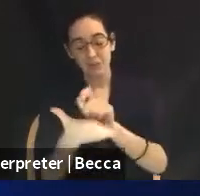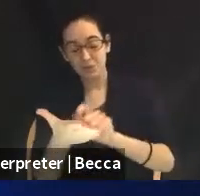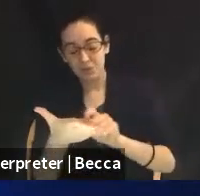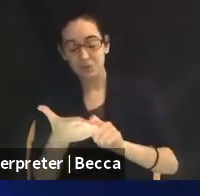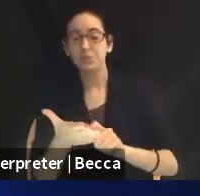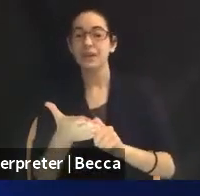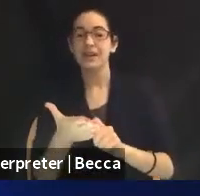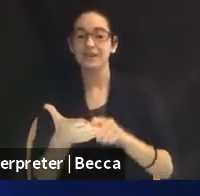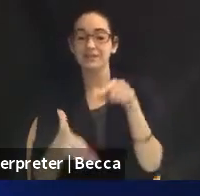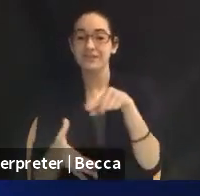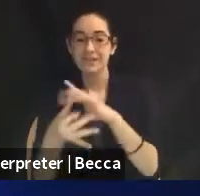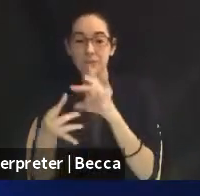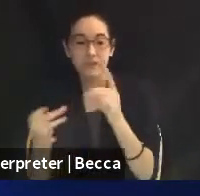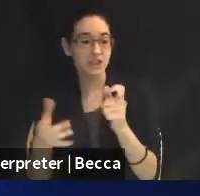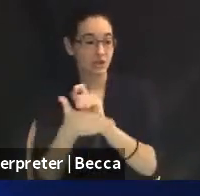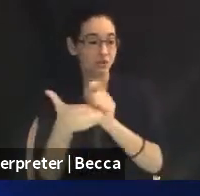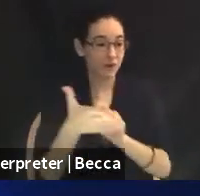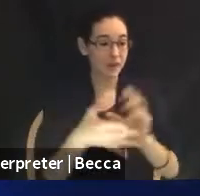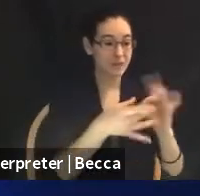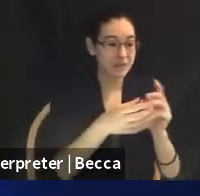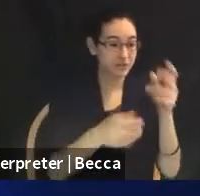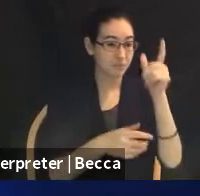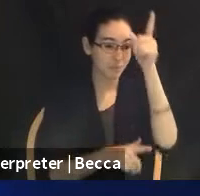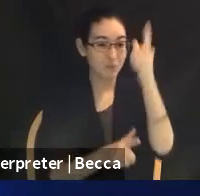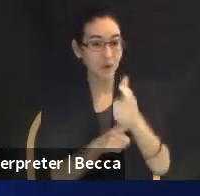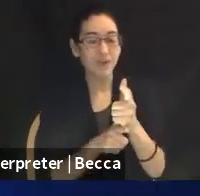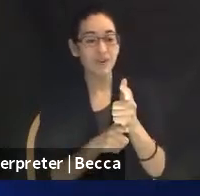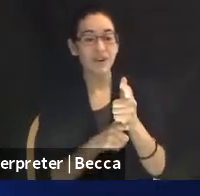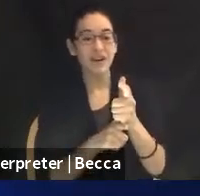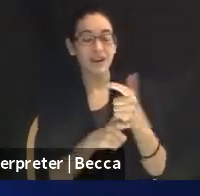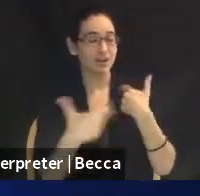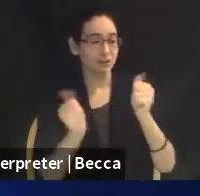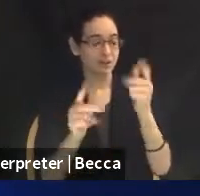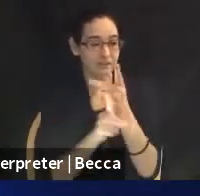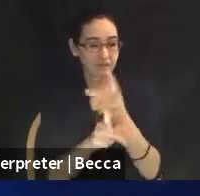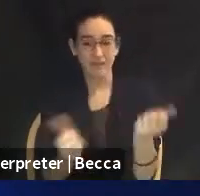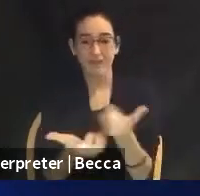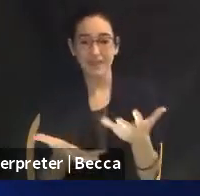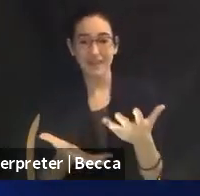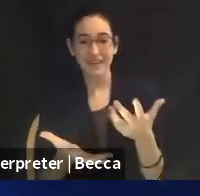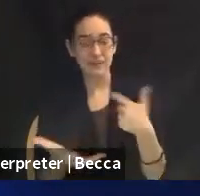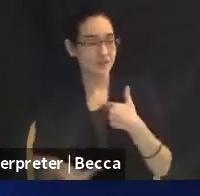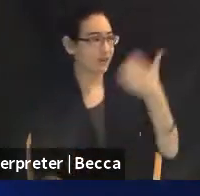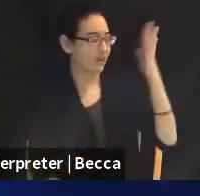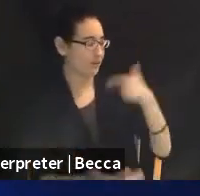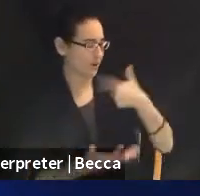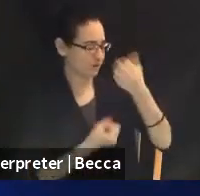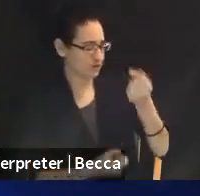same time and trying to wrap my mind around all of it. And yet at the end of the day, I also had to say, God, trust you.